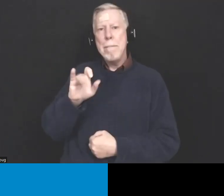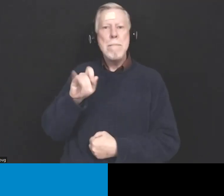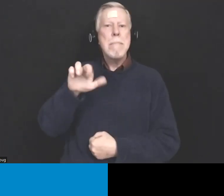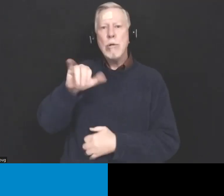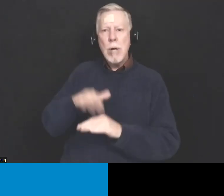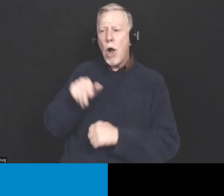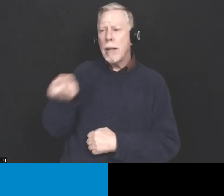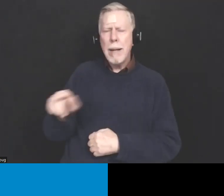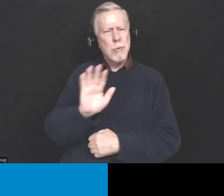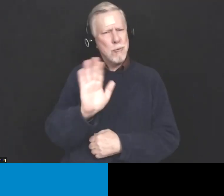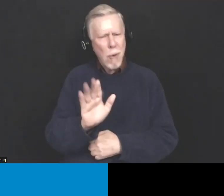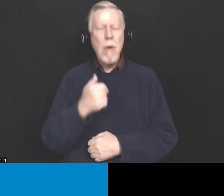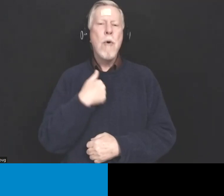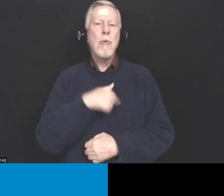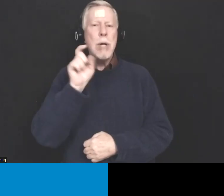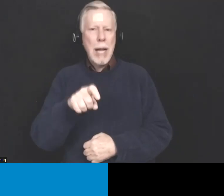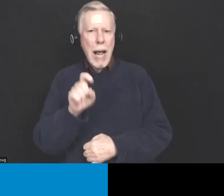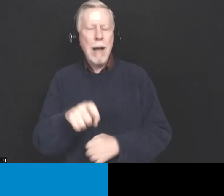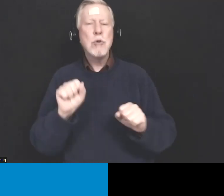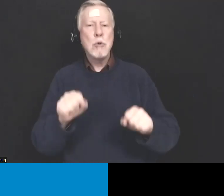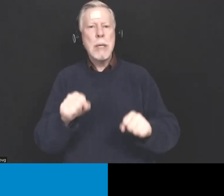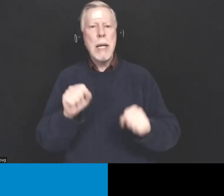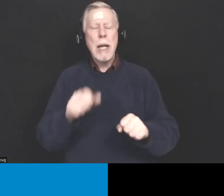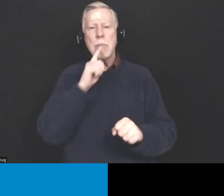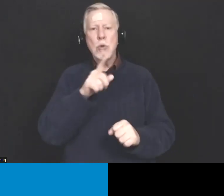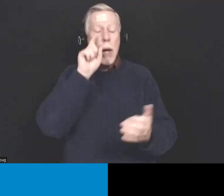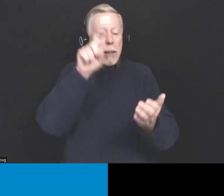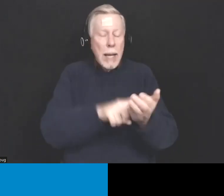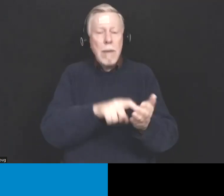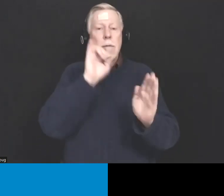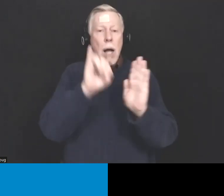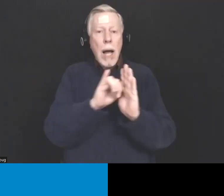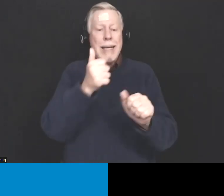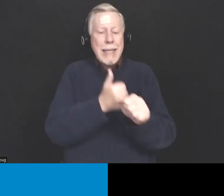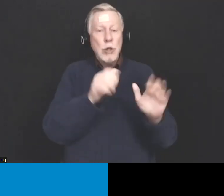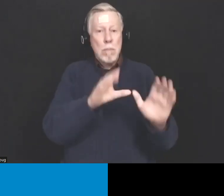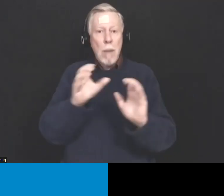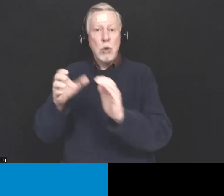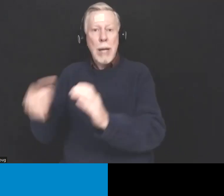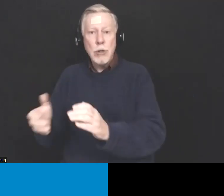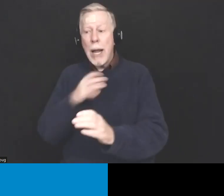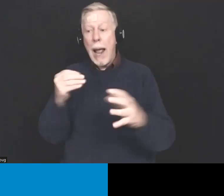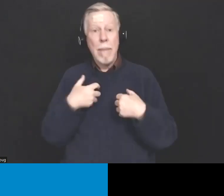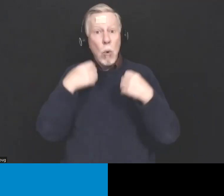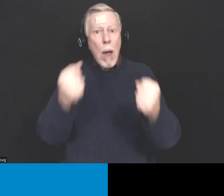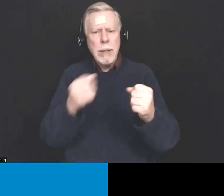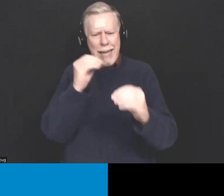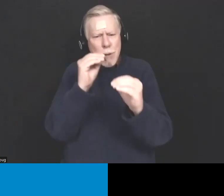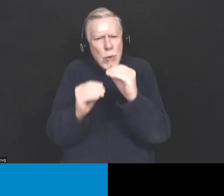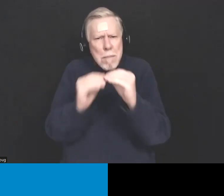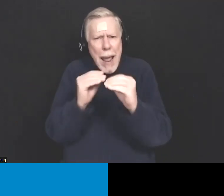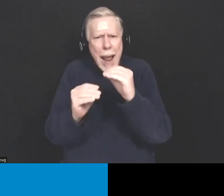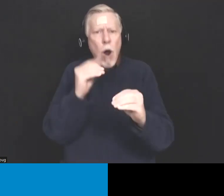and visiting wholeness and wellness and repair of what we've done to them. You can't drop all of that. So